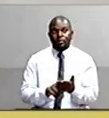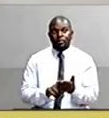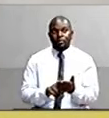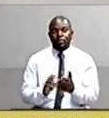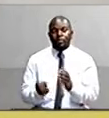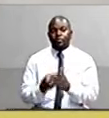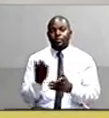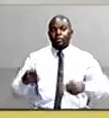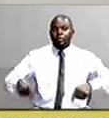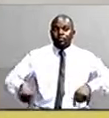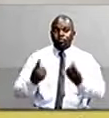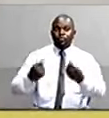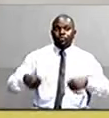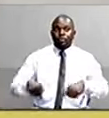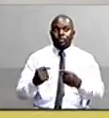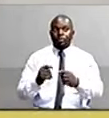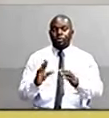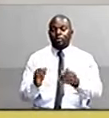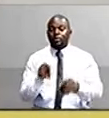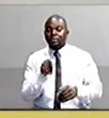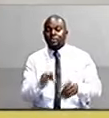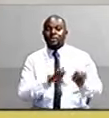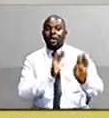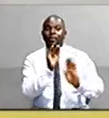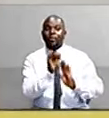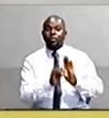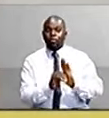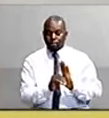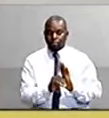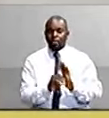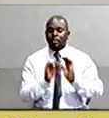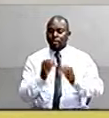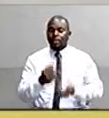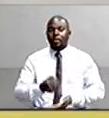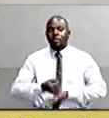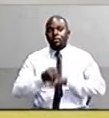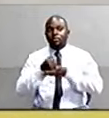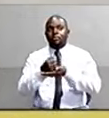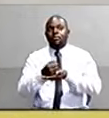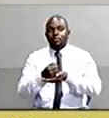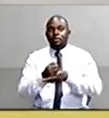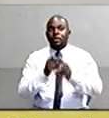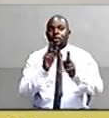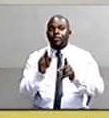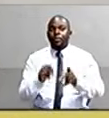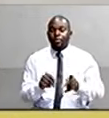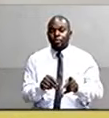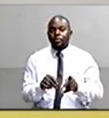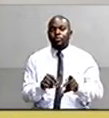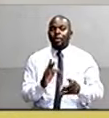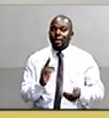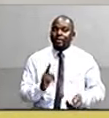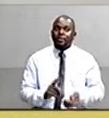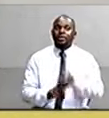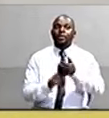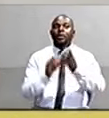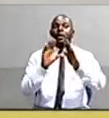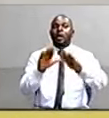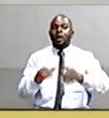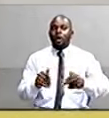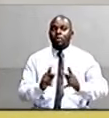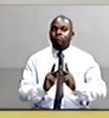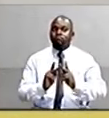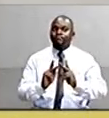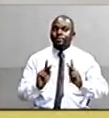conflict. And we are hoping that this program will help people come to the realization on how to